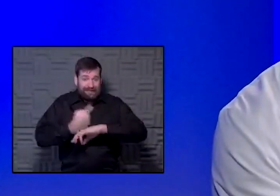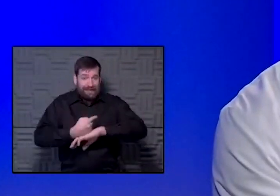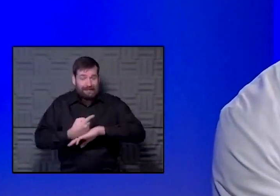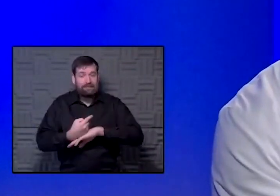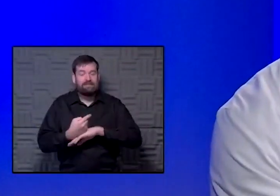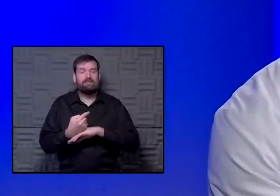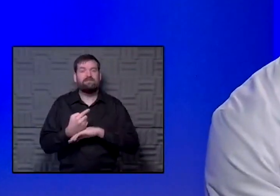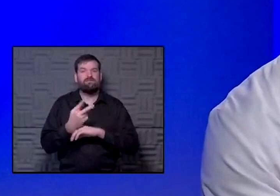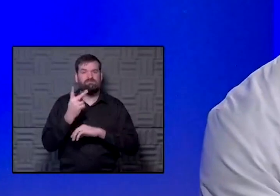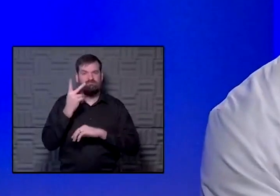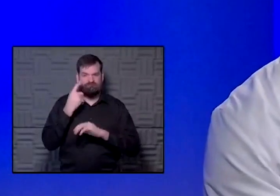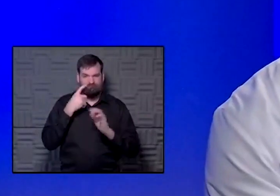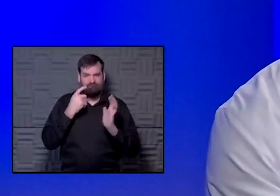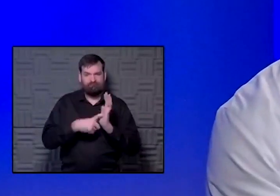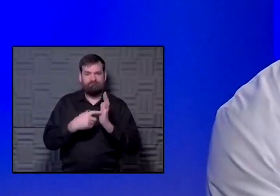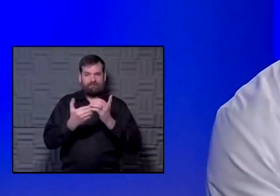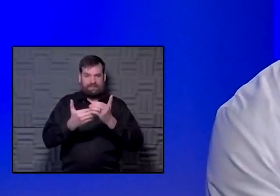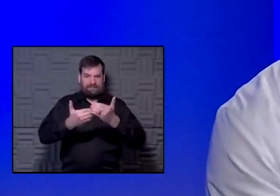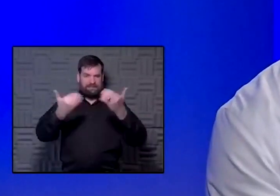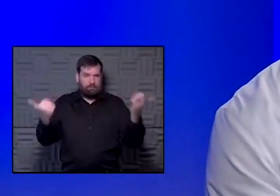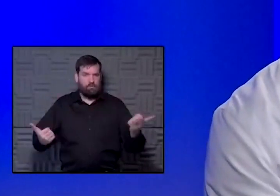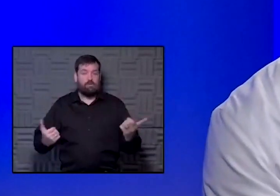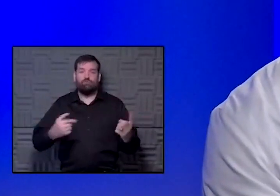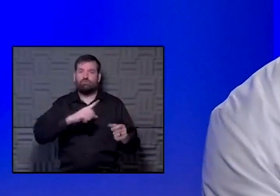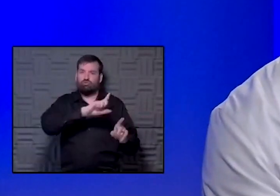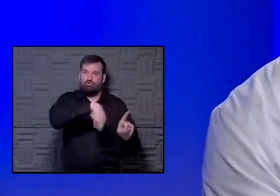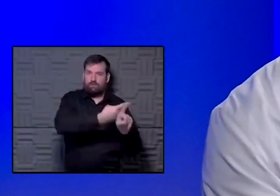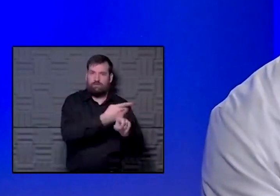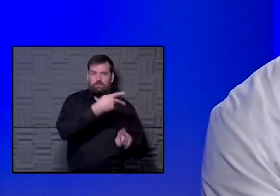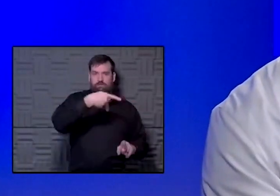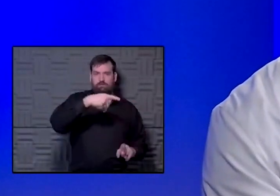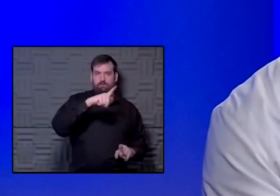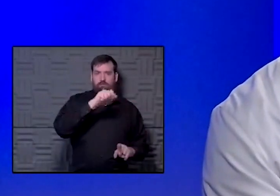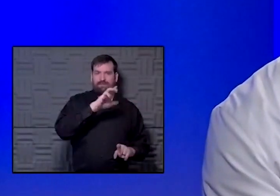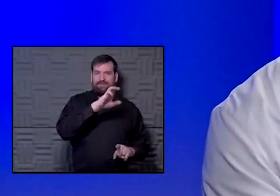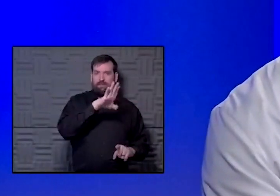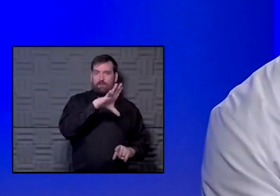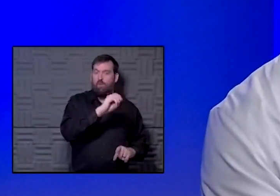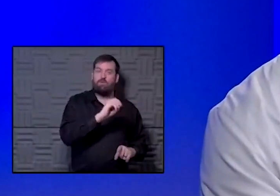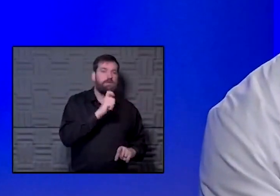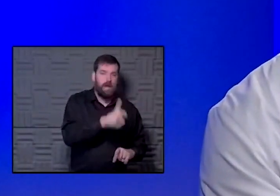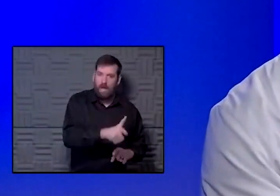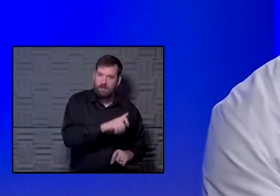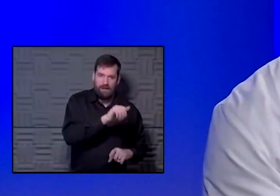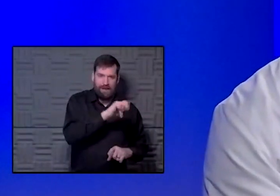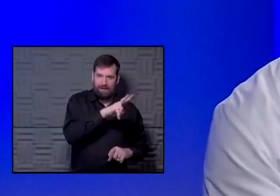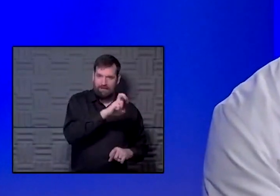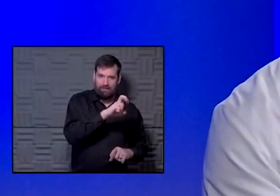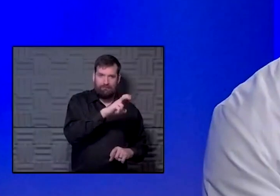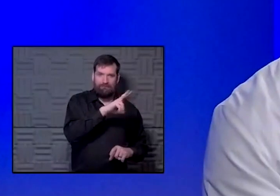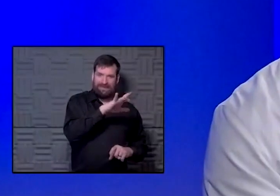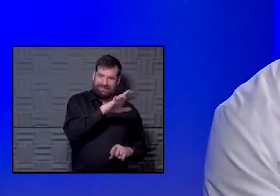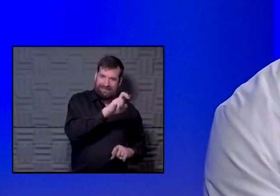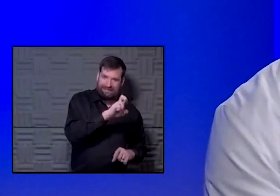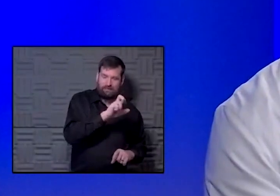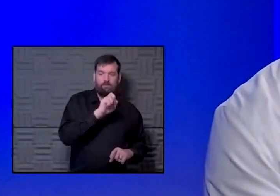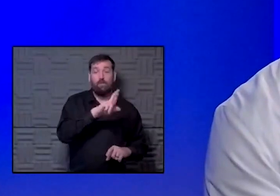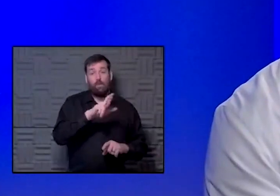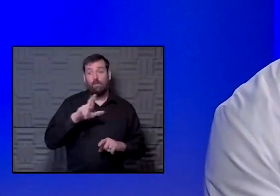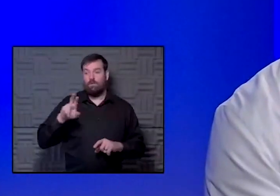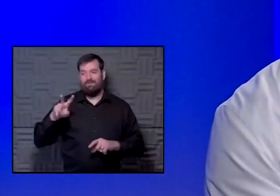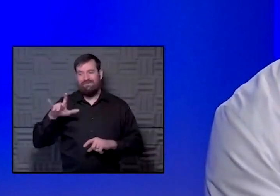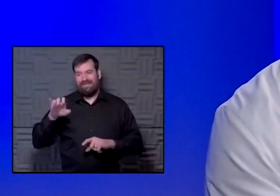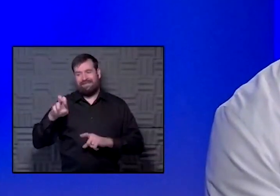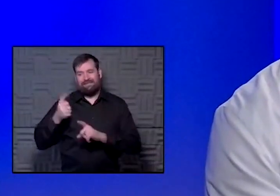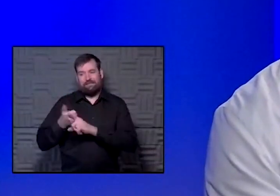a separation of the curves of the people that just got the placebo, which is not active vaccine, or the vaccine. You can start to see that